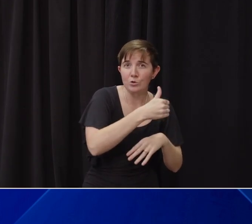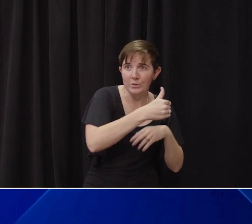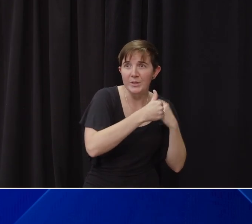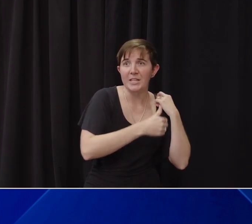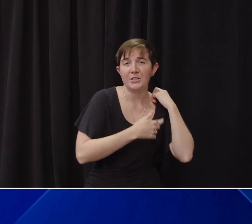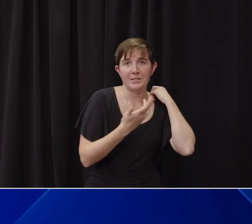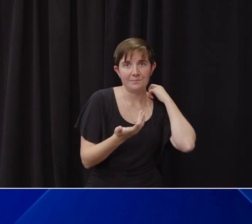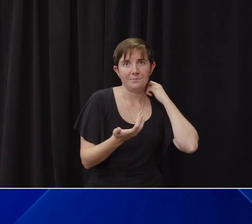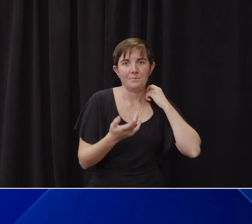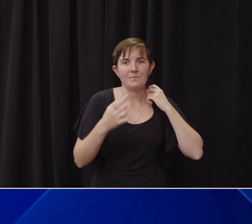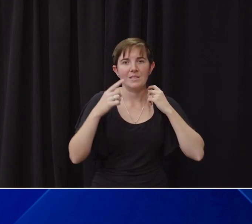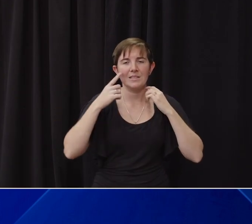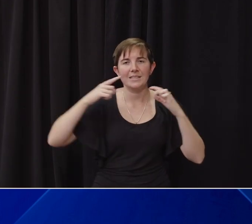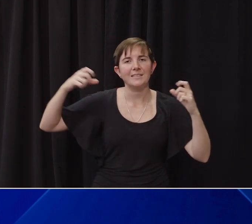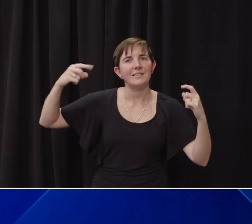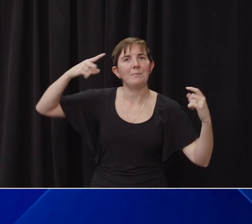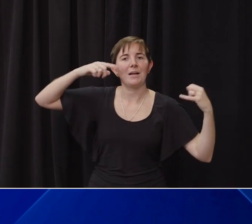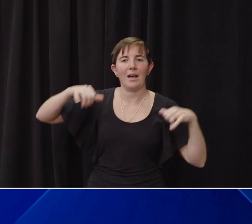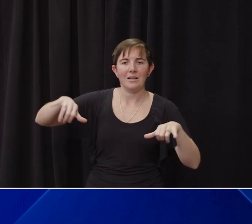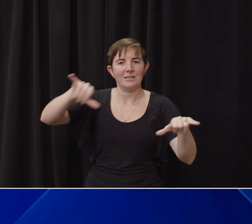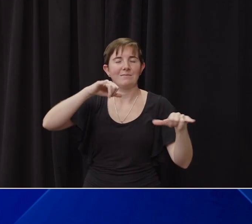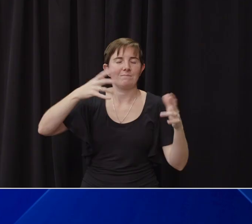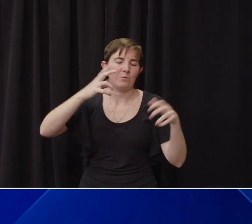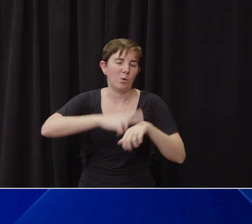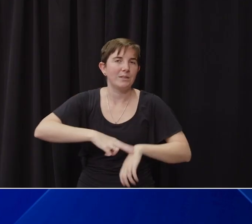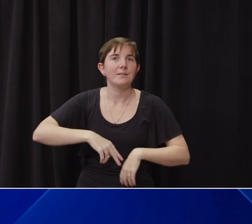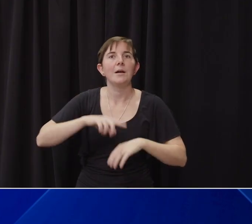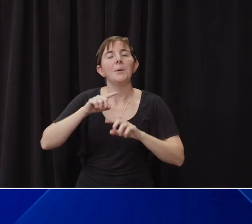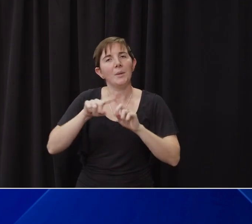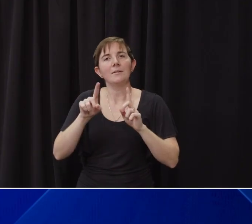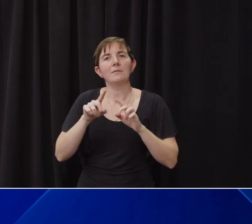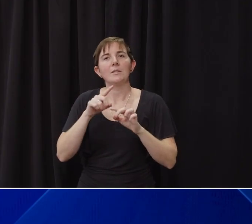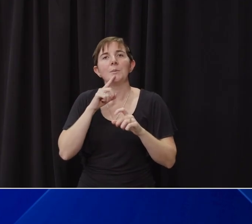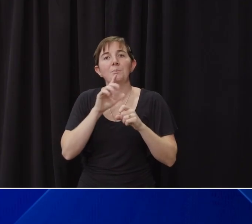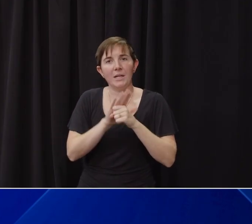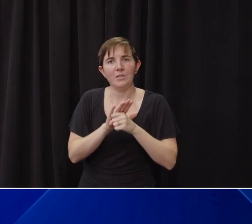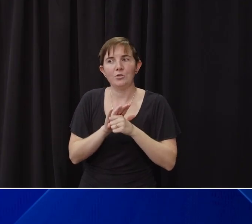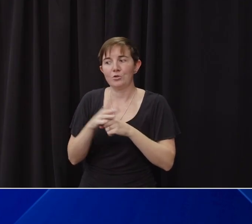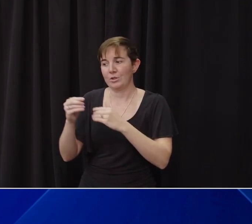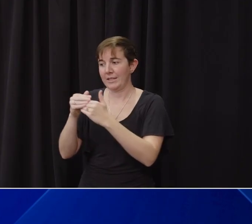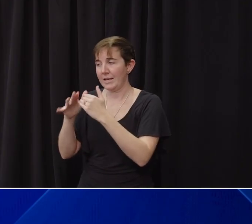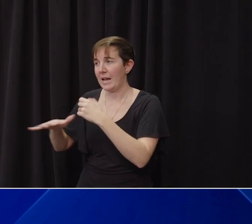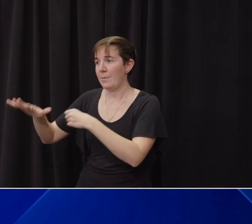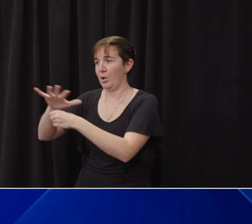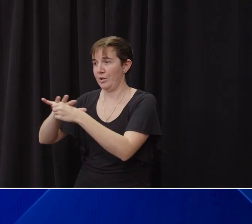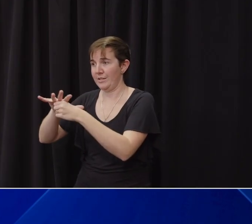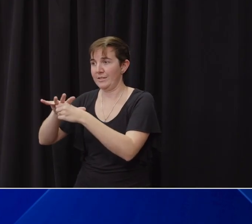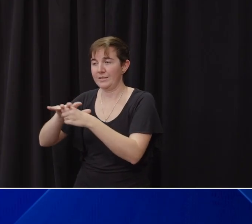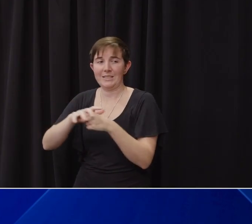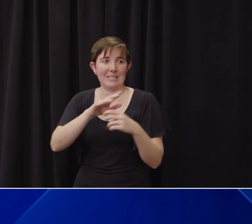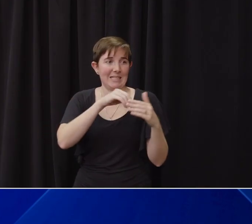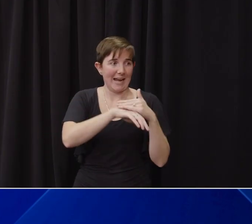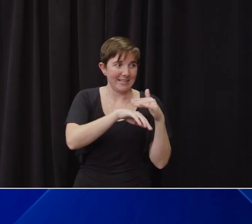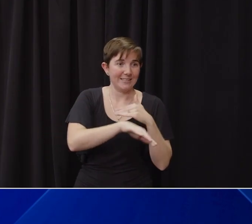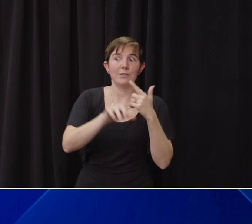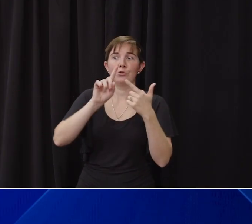it's a symbiotic relationship, of course, but making sure that neighborhoods and access to